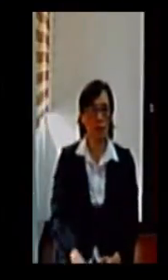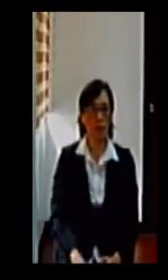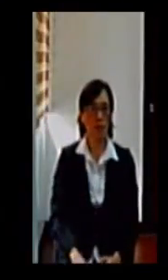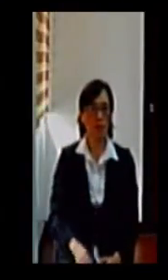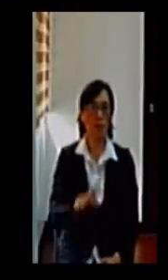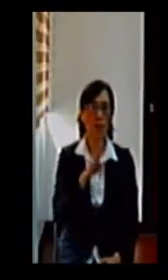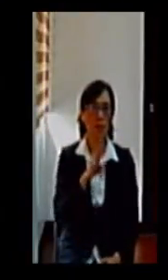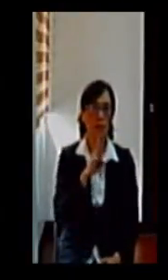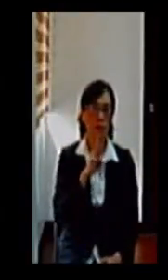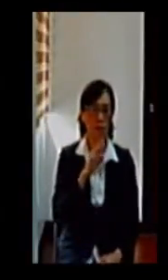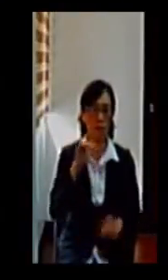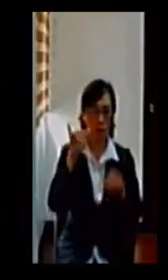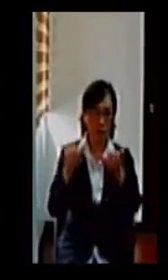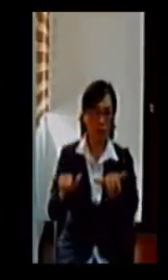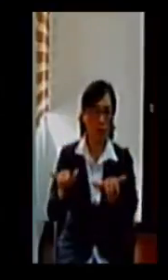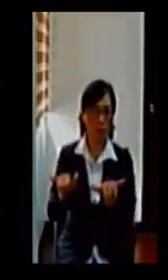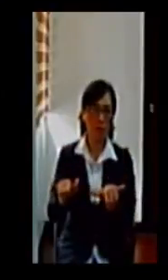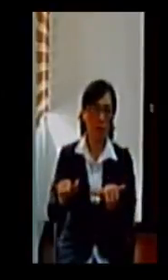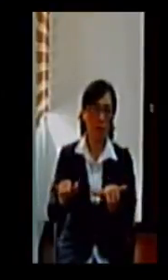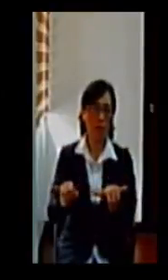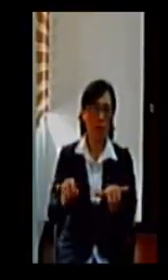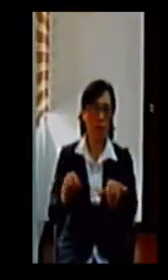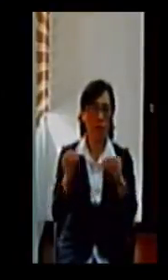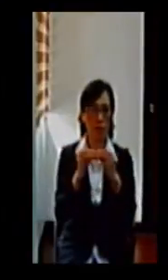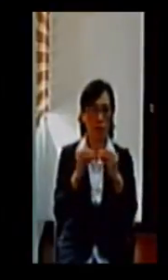Water is not retained, and most of the Philippines,